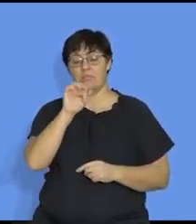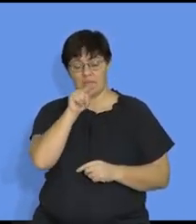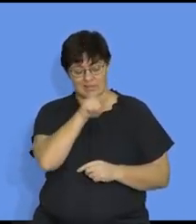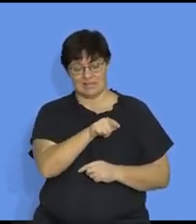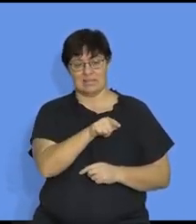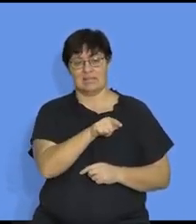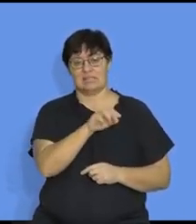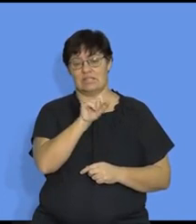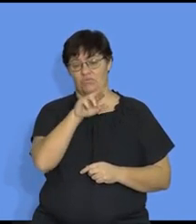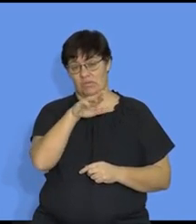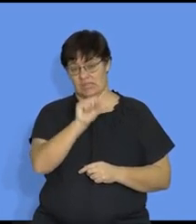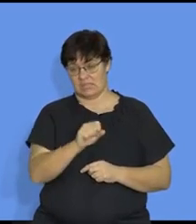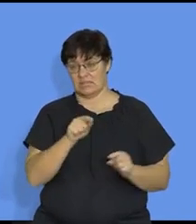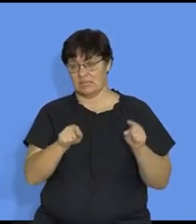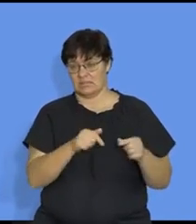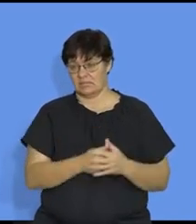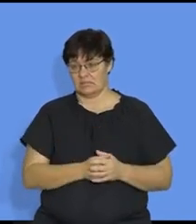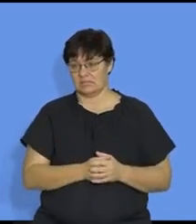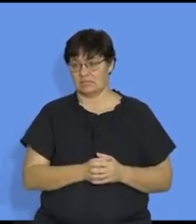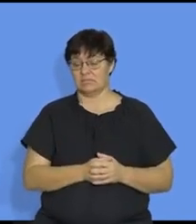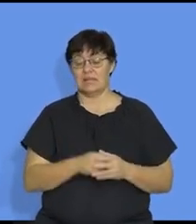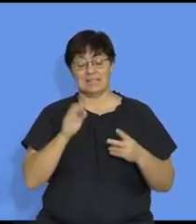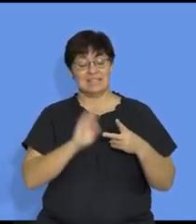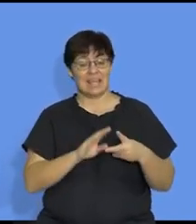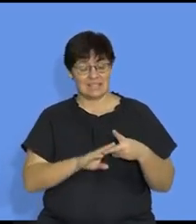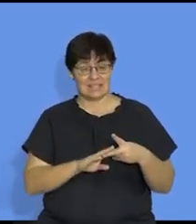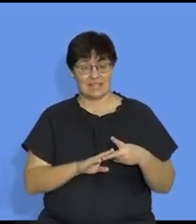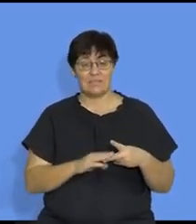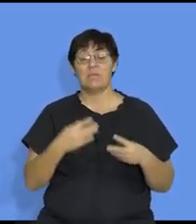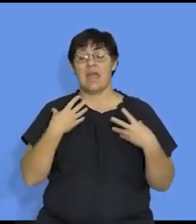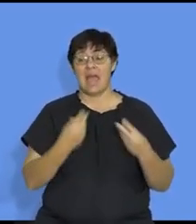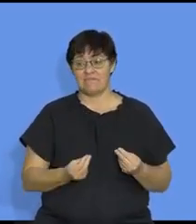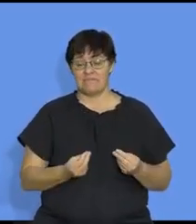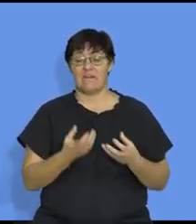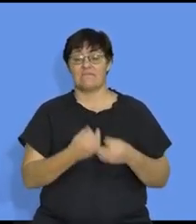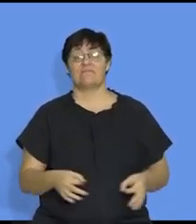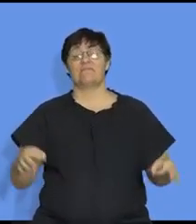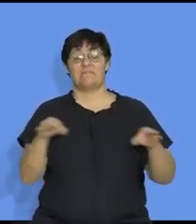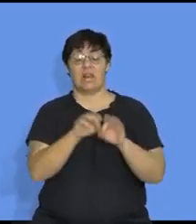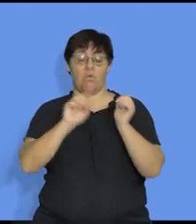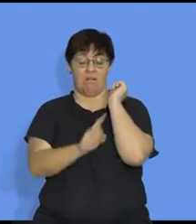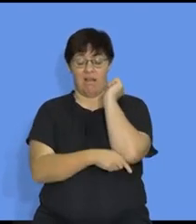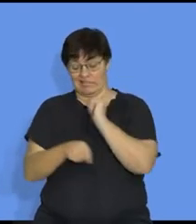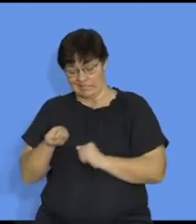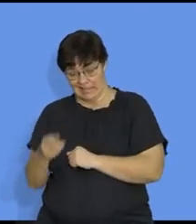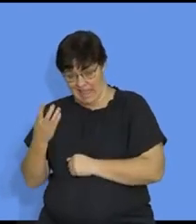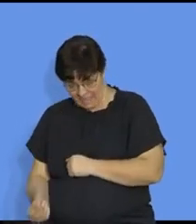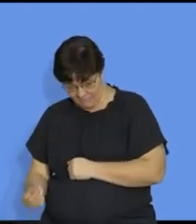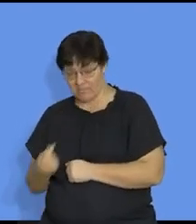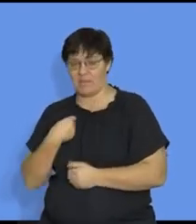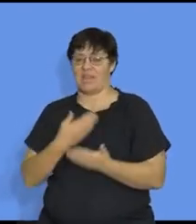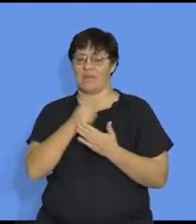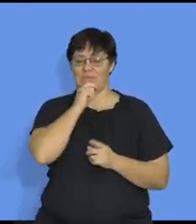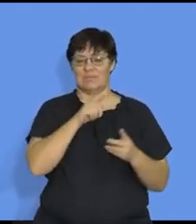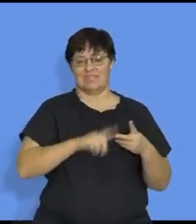arithmetic series. Please note that I can only use the second one when I actually have the value of the last term. So for